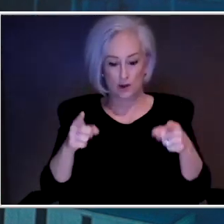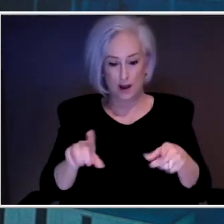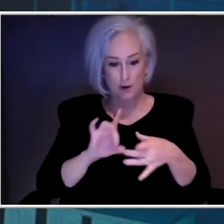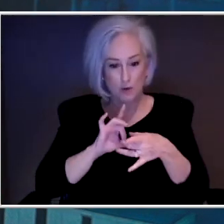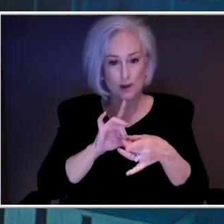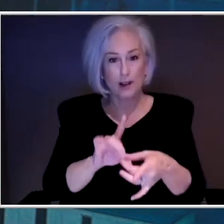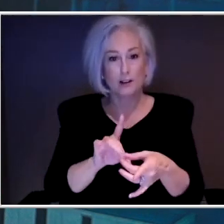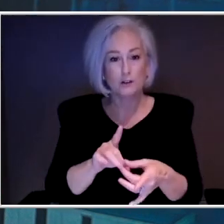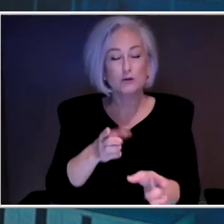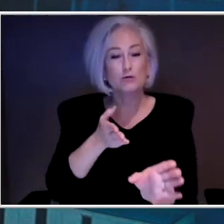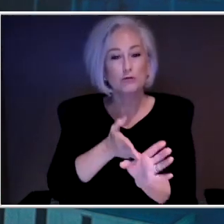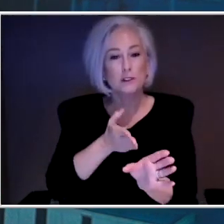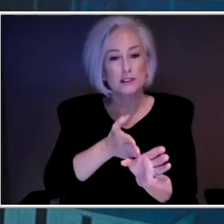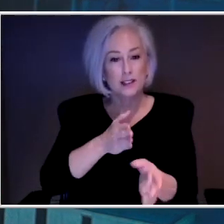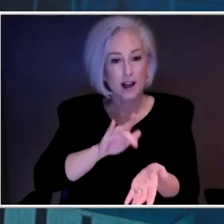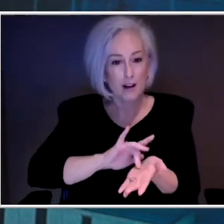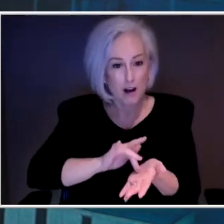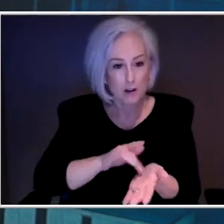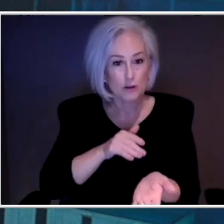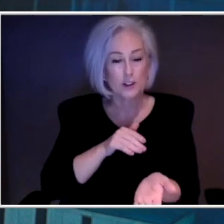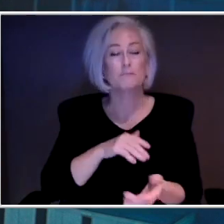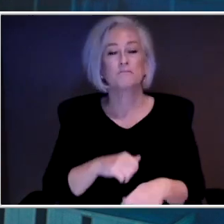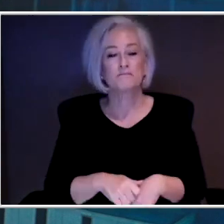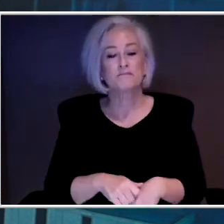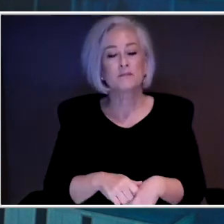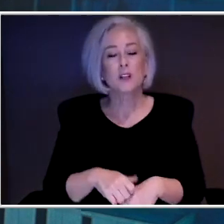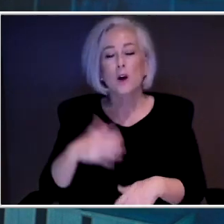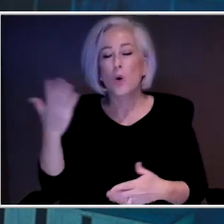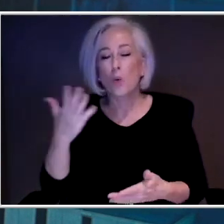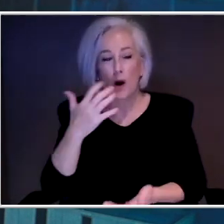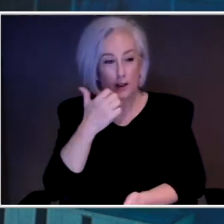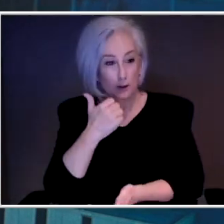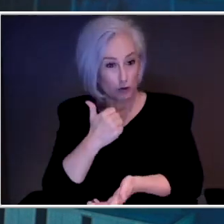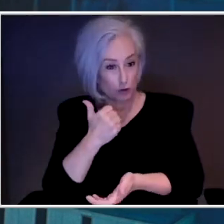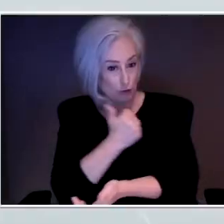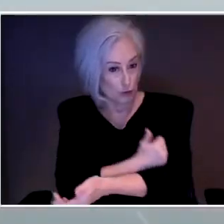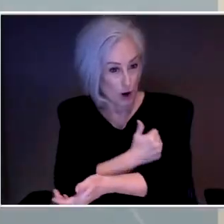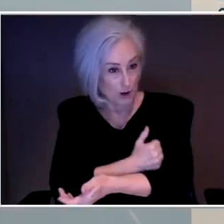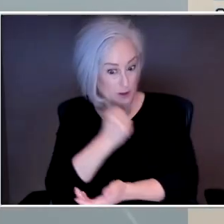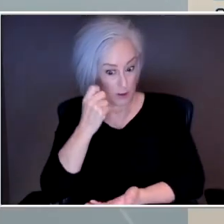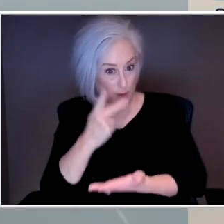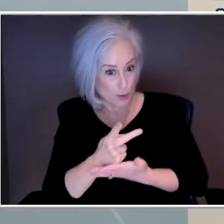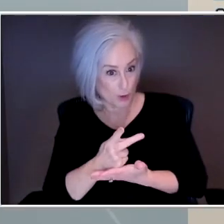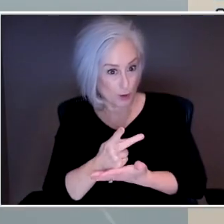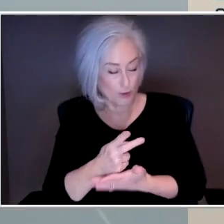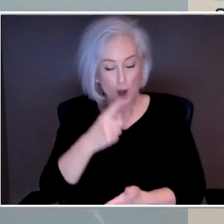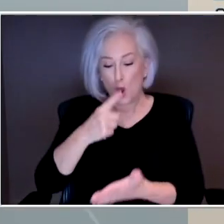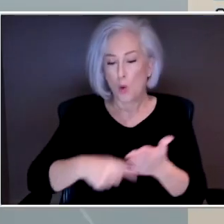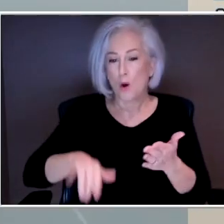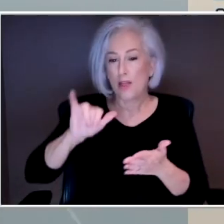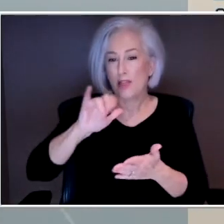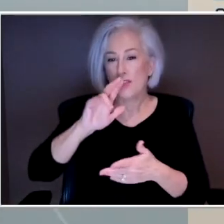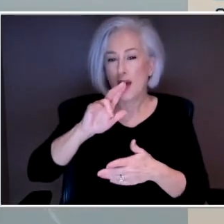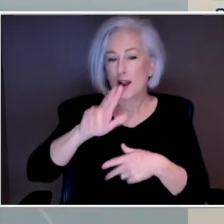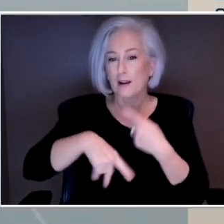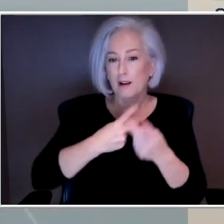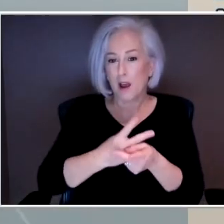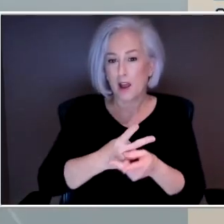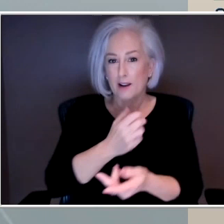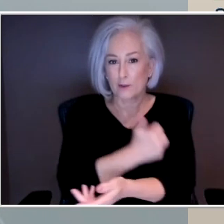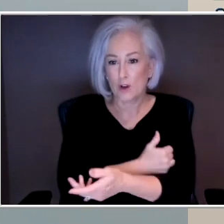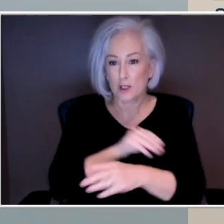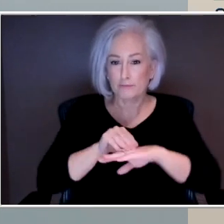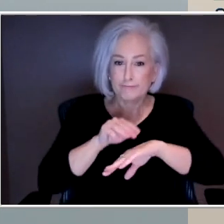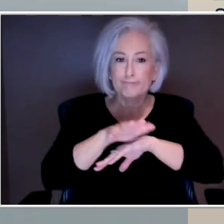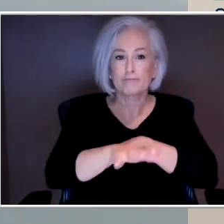for approval in the near future? And what do these drugs really do to our brains? Whether the drugs are approved or not, psychedelic use